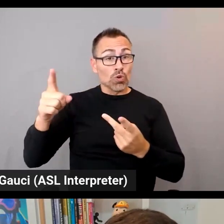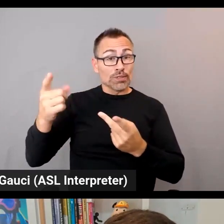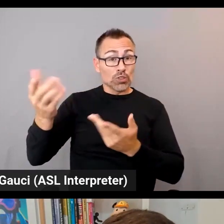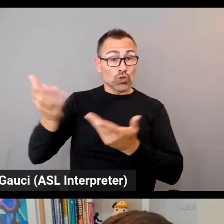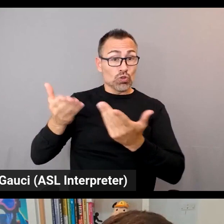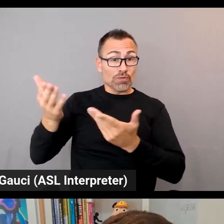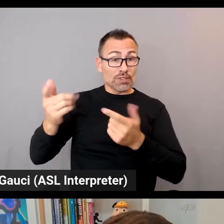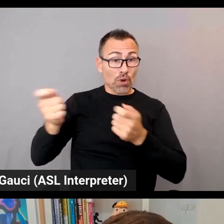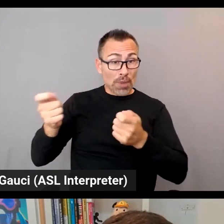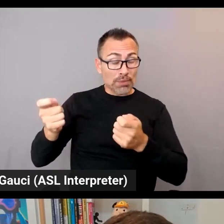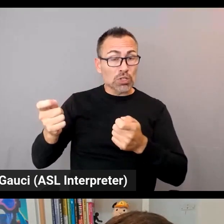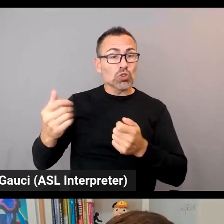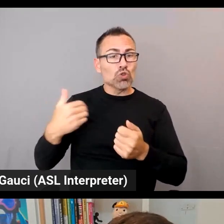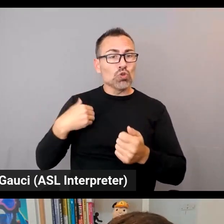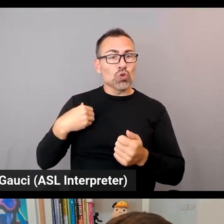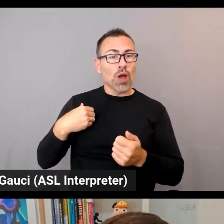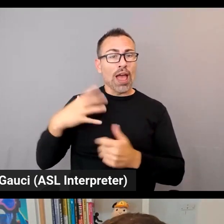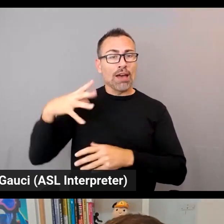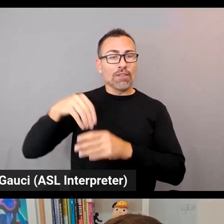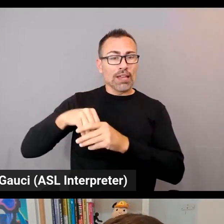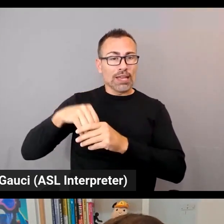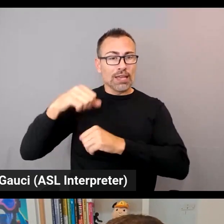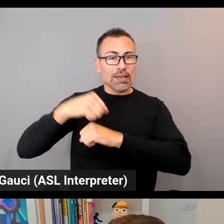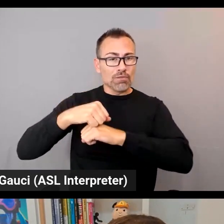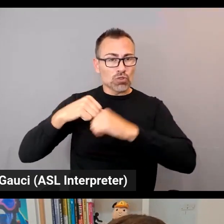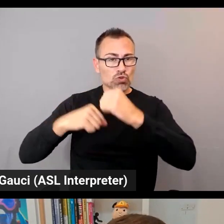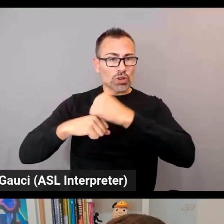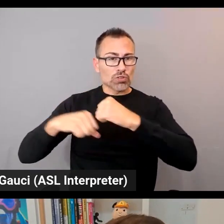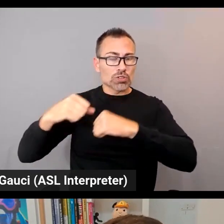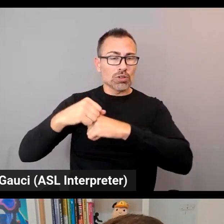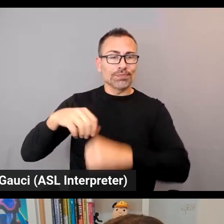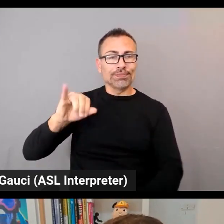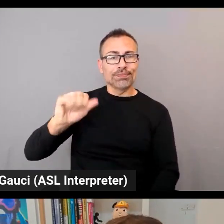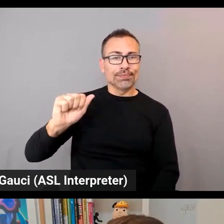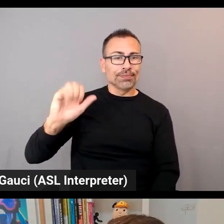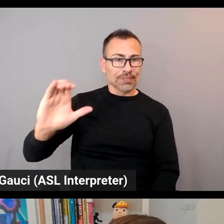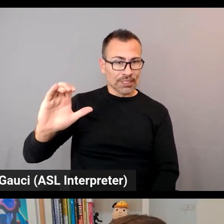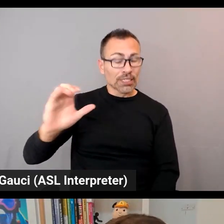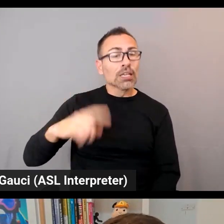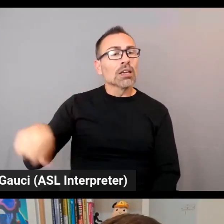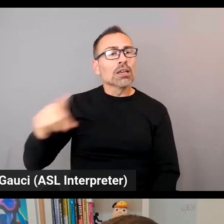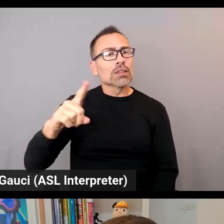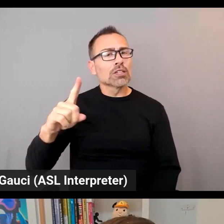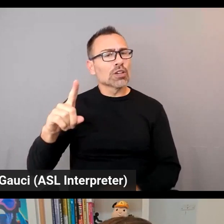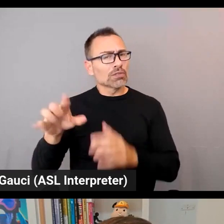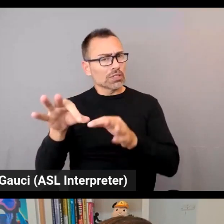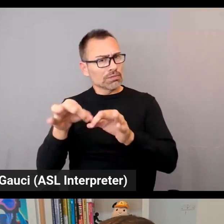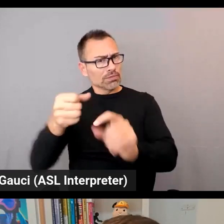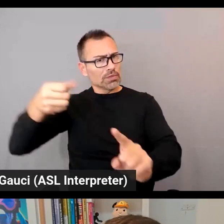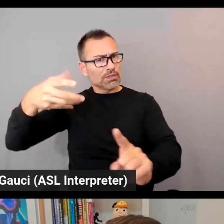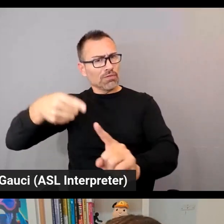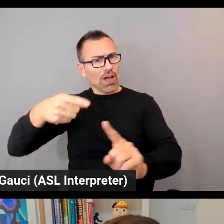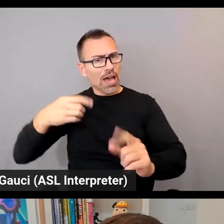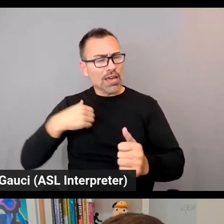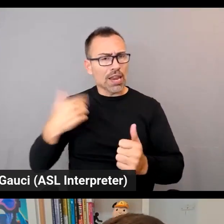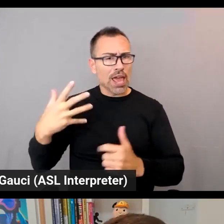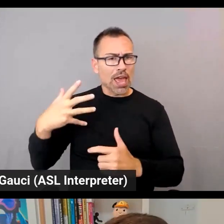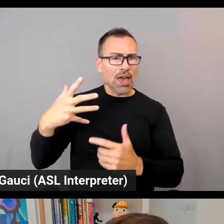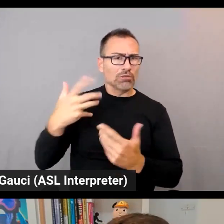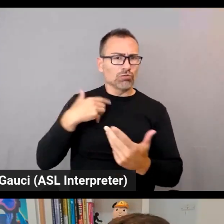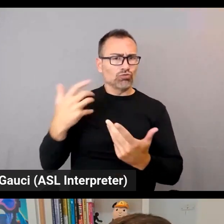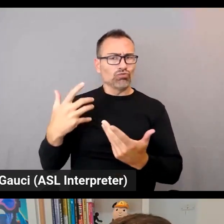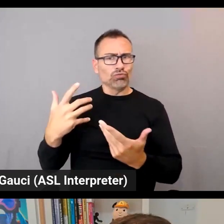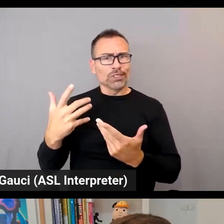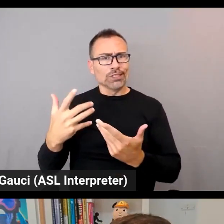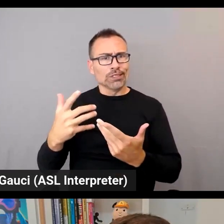have infrastructure as code to define and have a durable artifact that you can have in your version control process to codify all